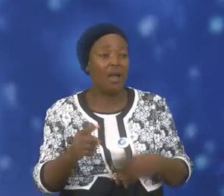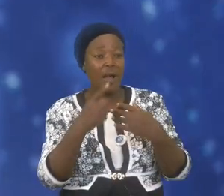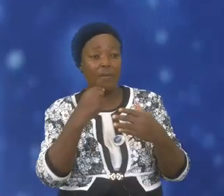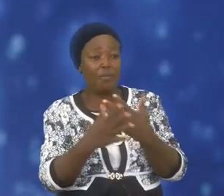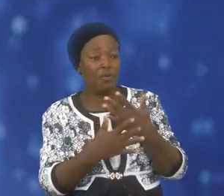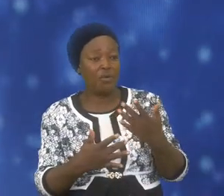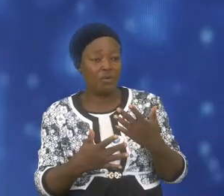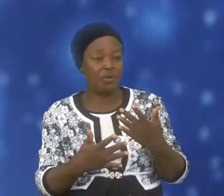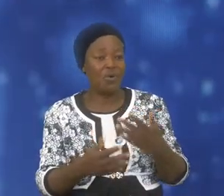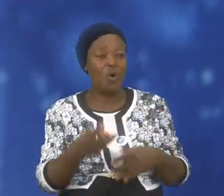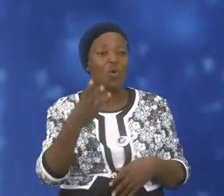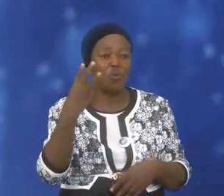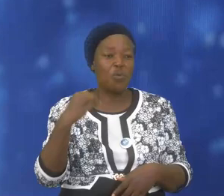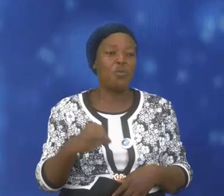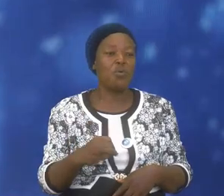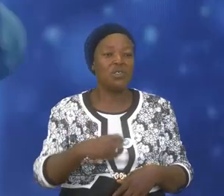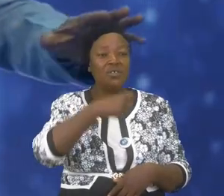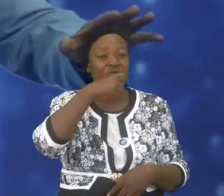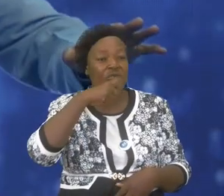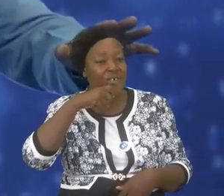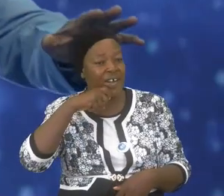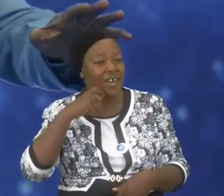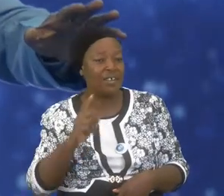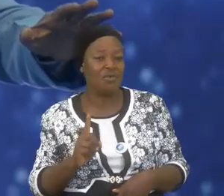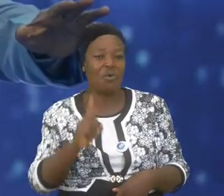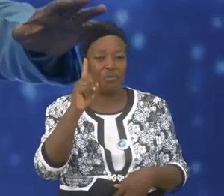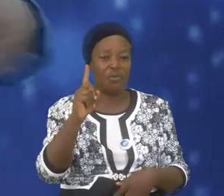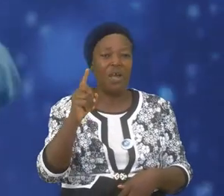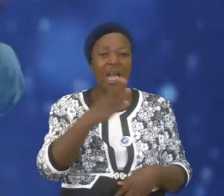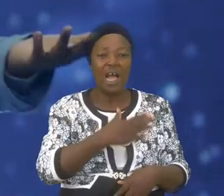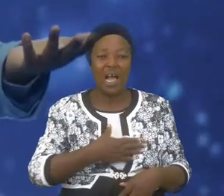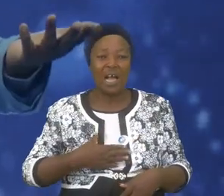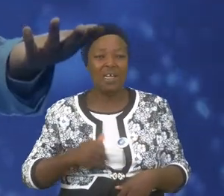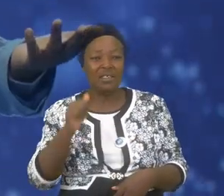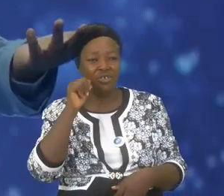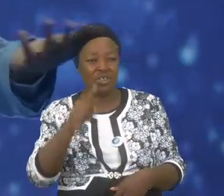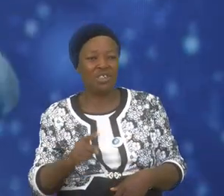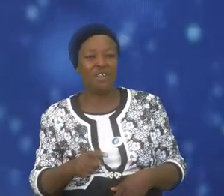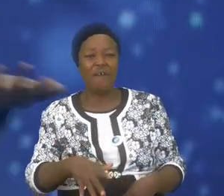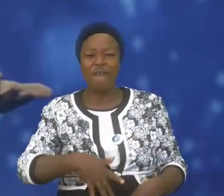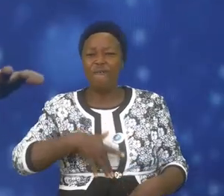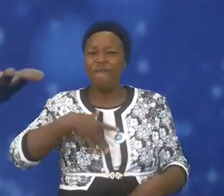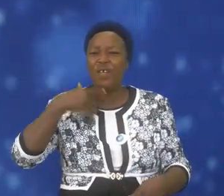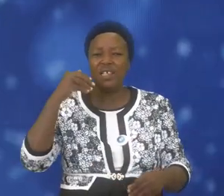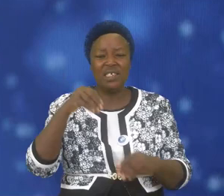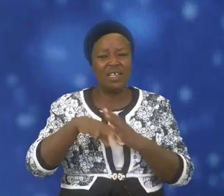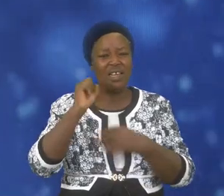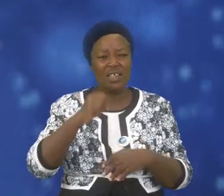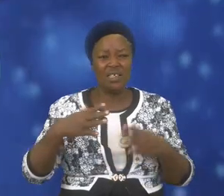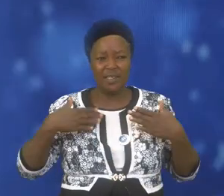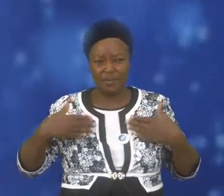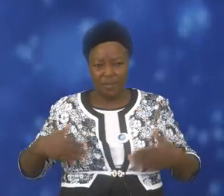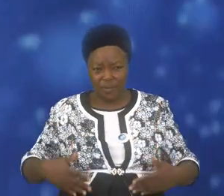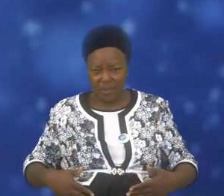12-year-long problem. She had been living with that problem, with that sorrow, with that suffering, with